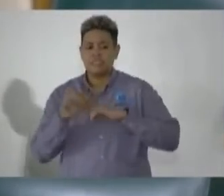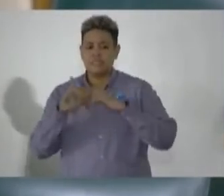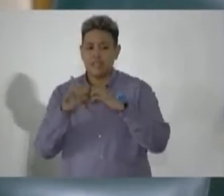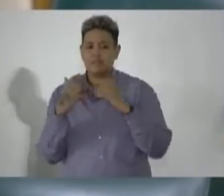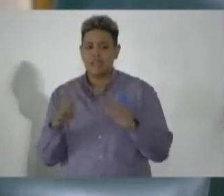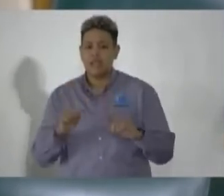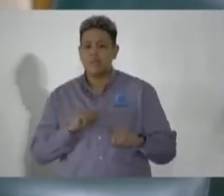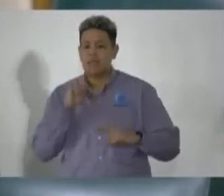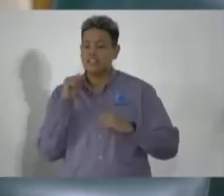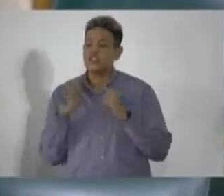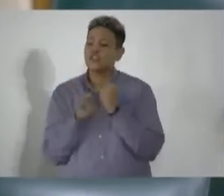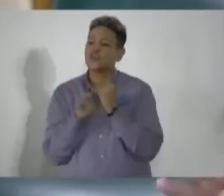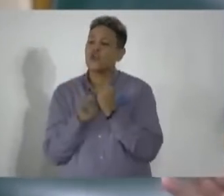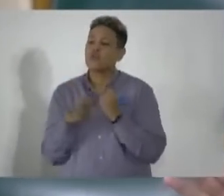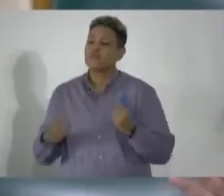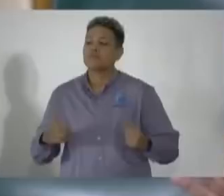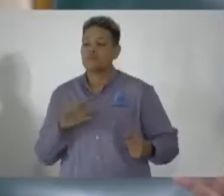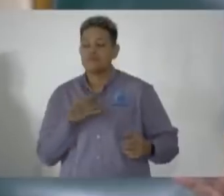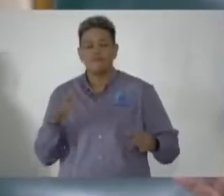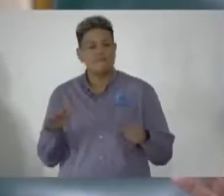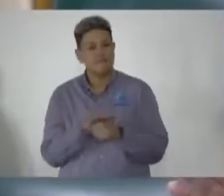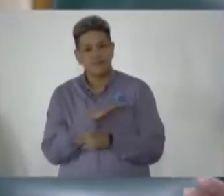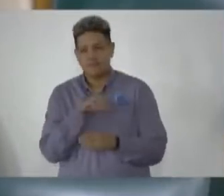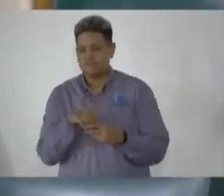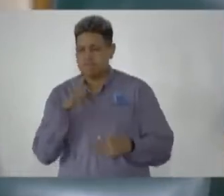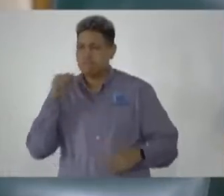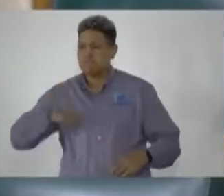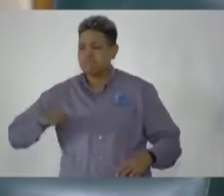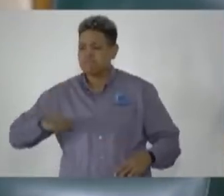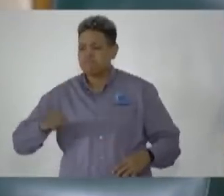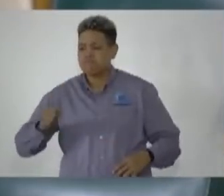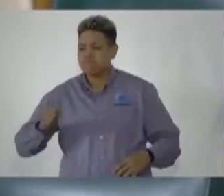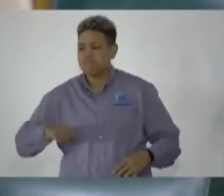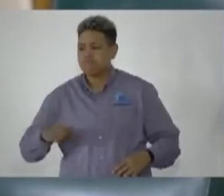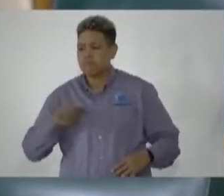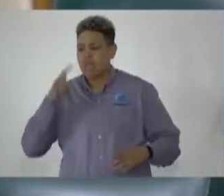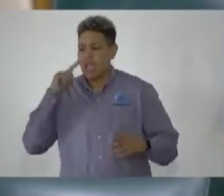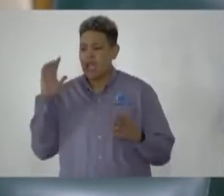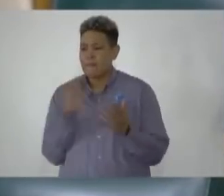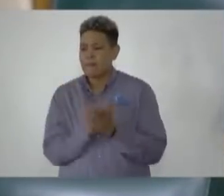I supported it wholeheartedly. I believe